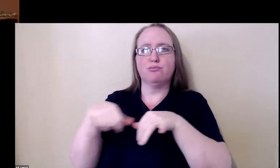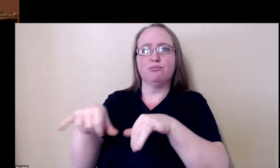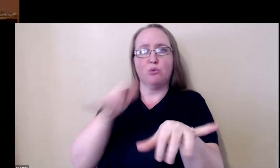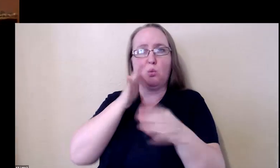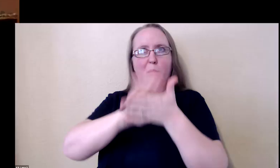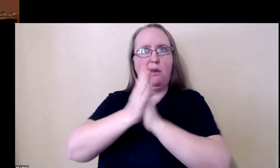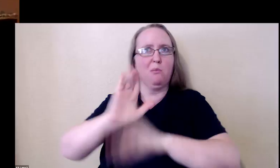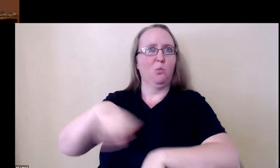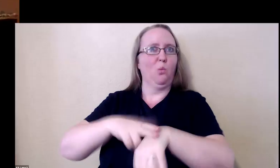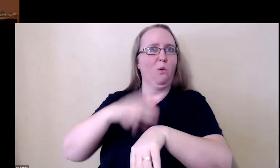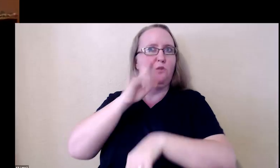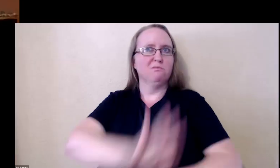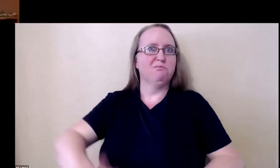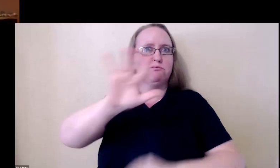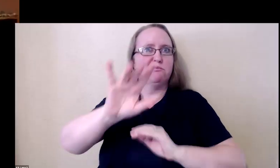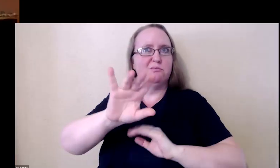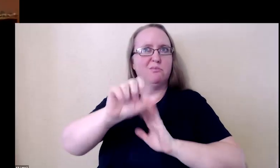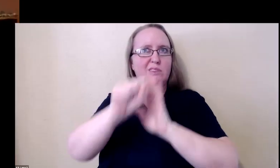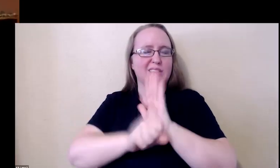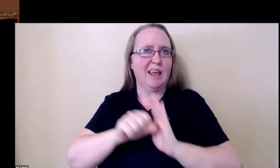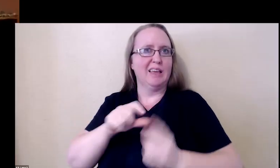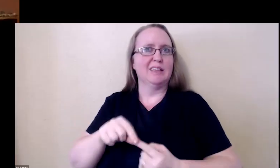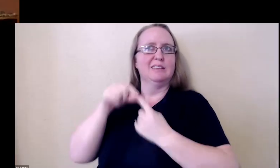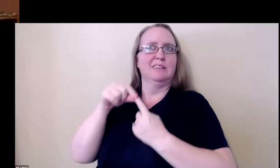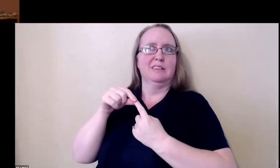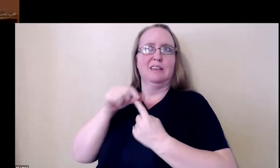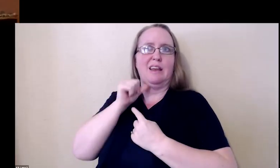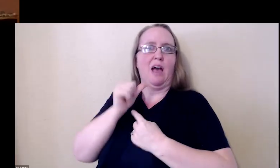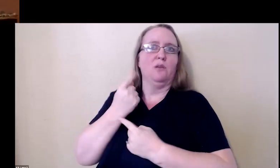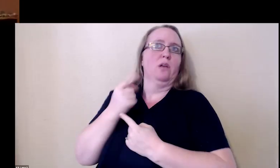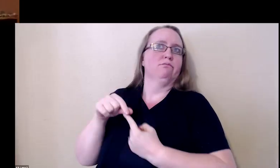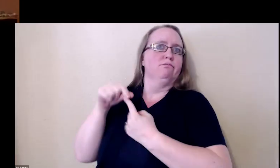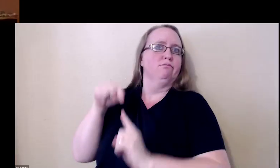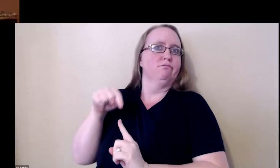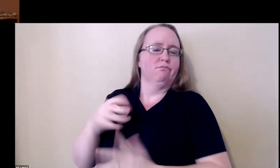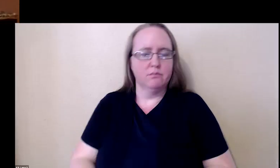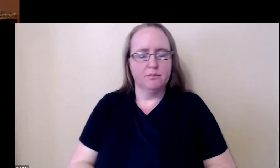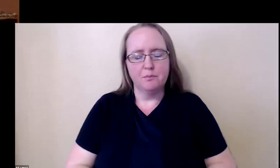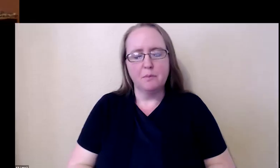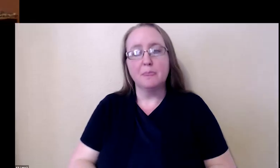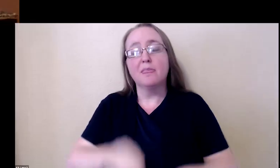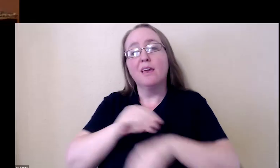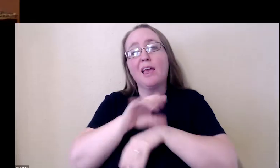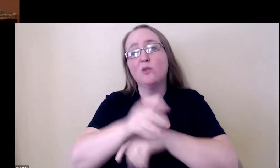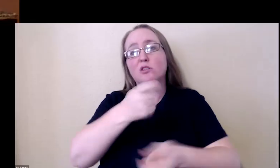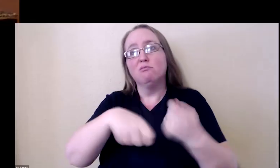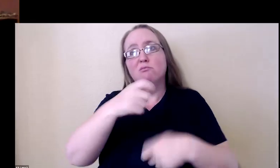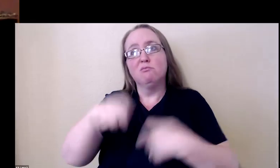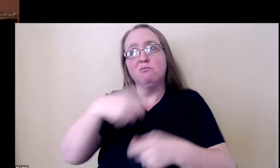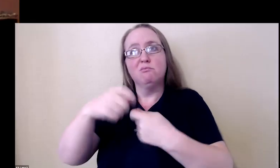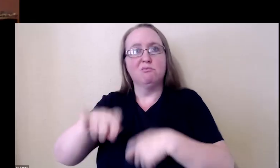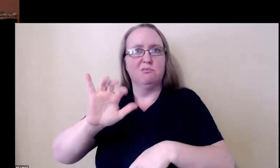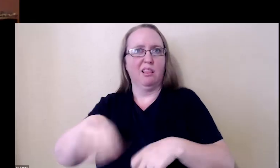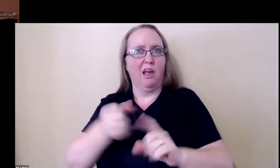statewide rather than the exception. Lastly, VR counselor turnover was identified as an issue that impacts